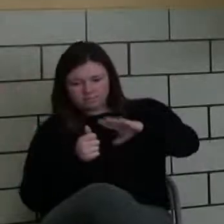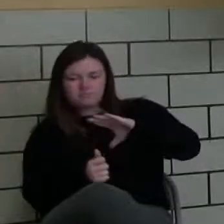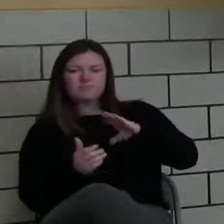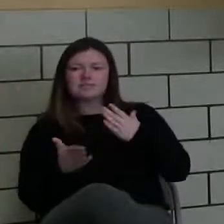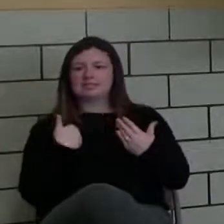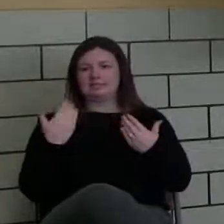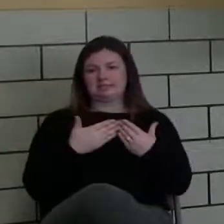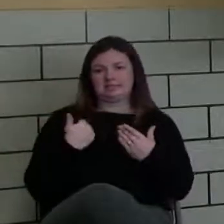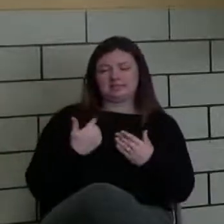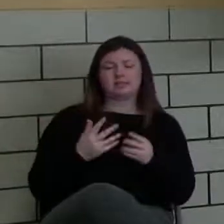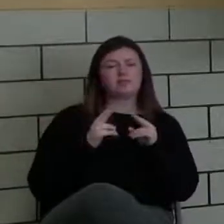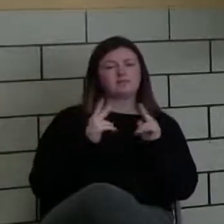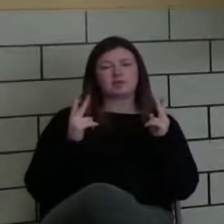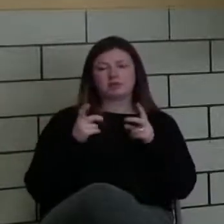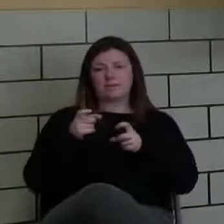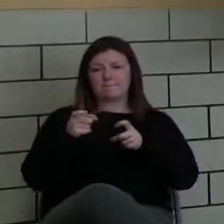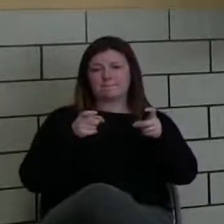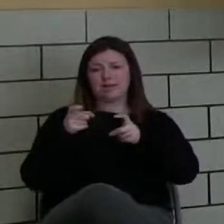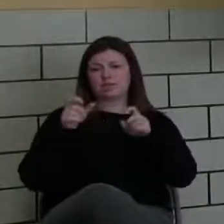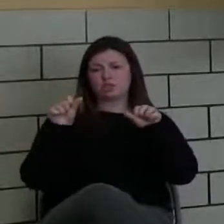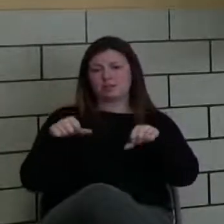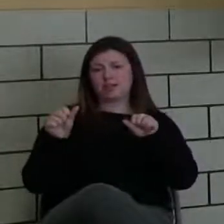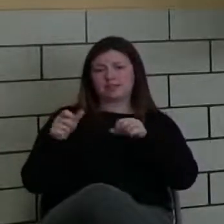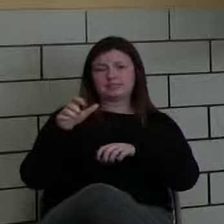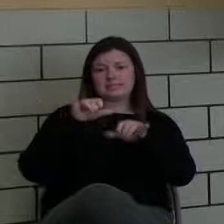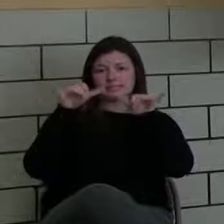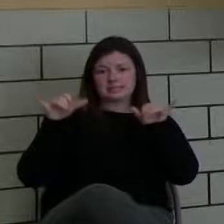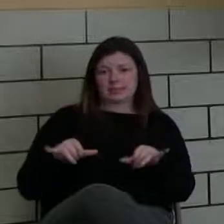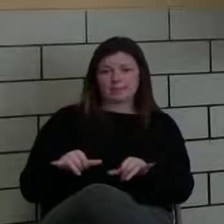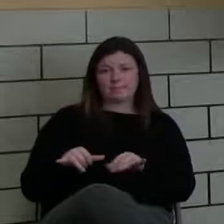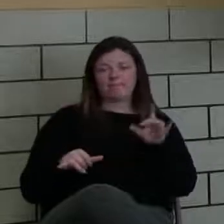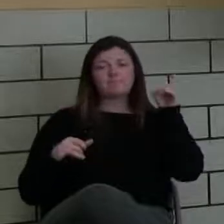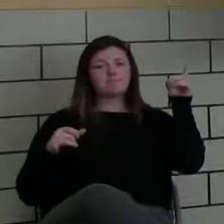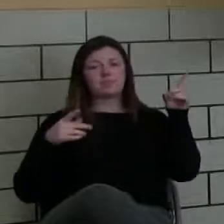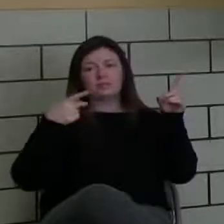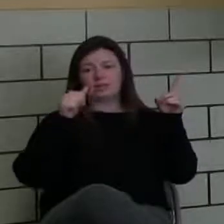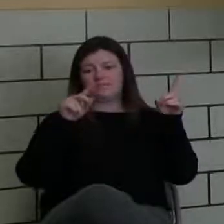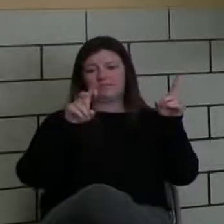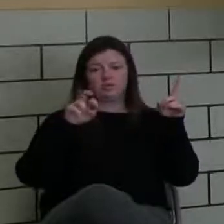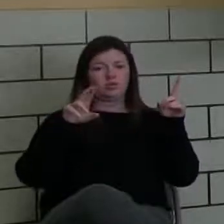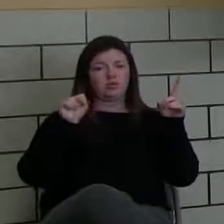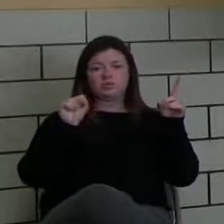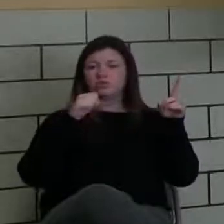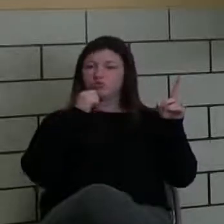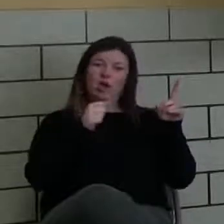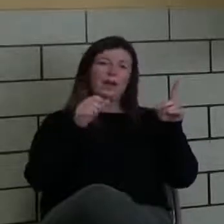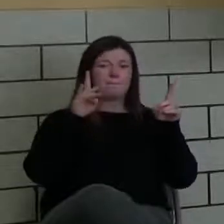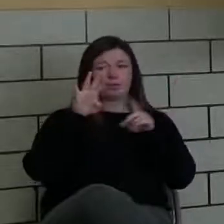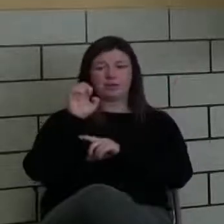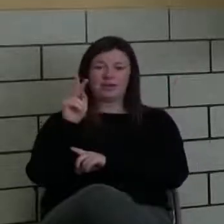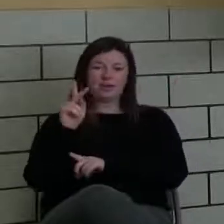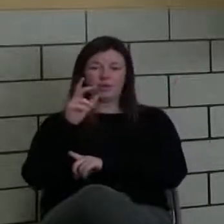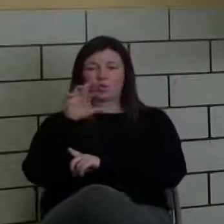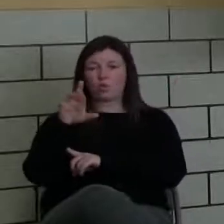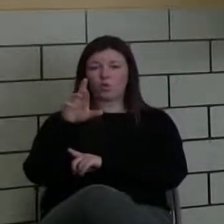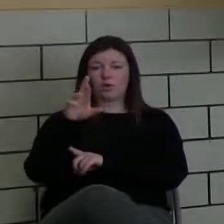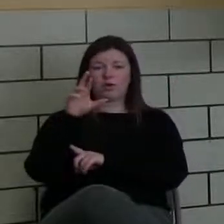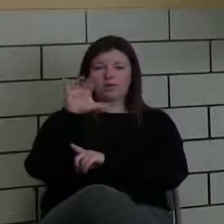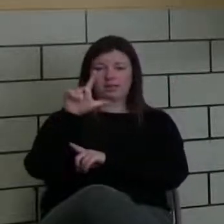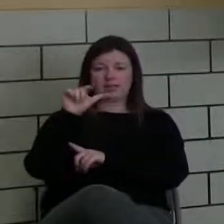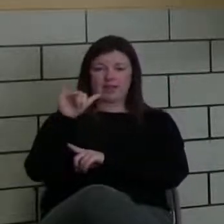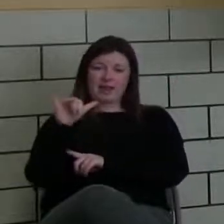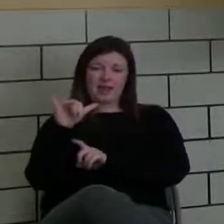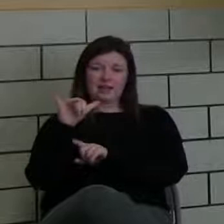manageable system. These pavers are not brick or clay pavers, they're pressed stone pavers. They're